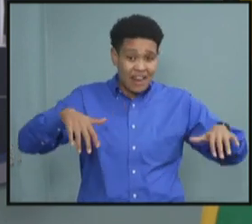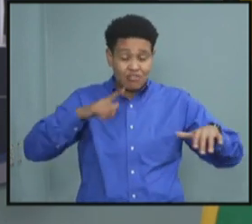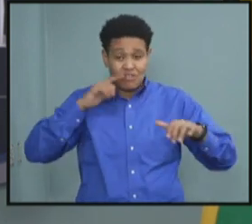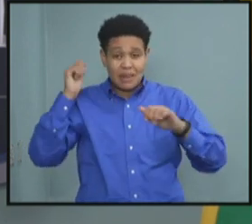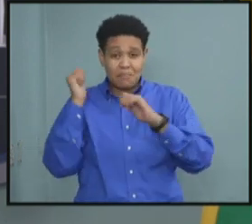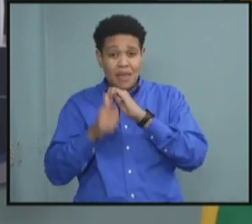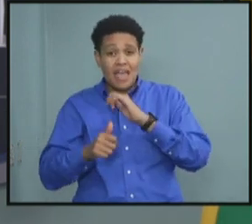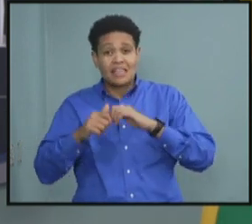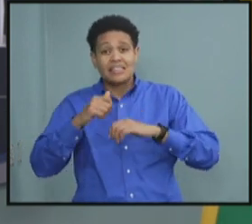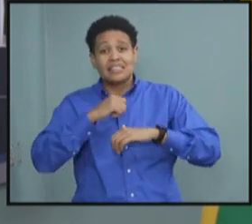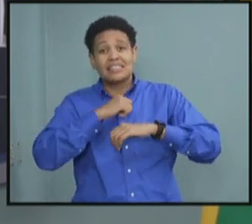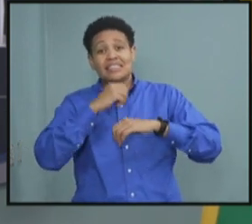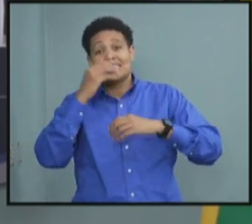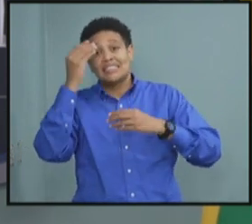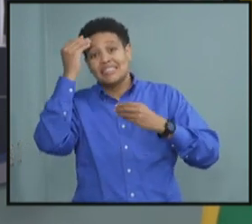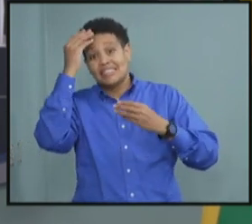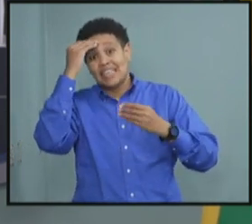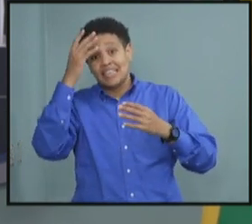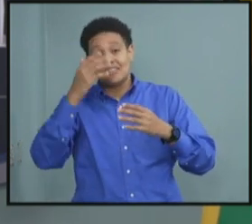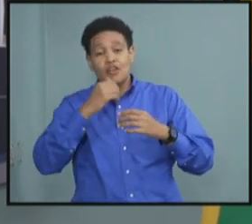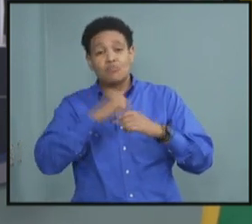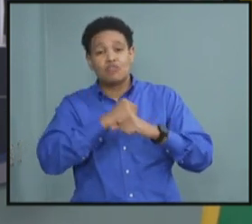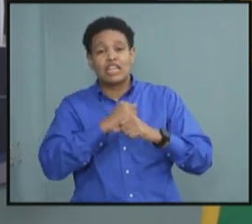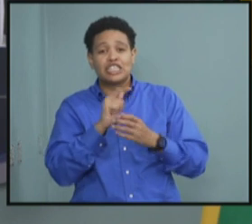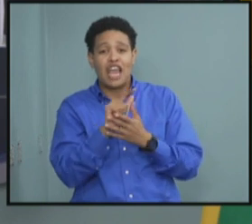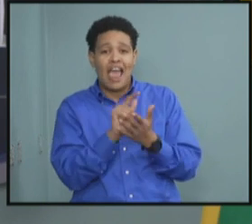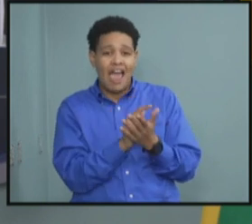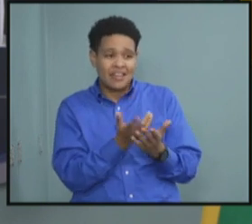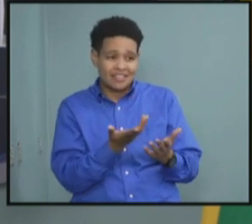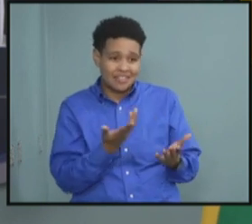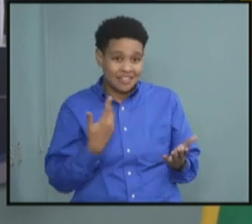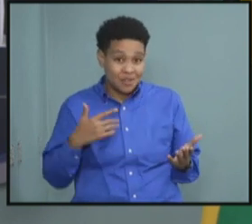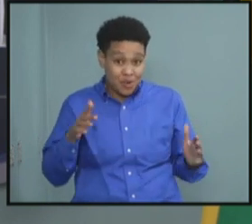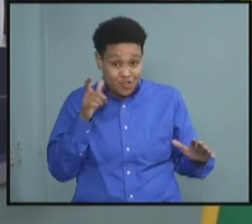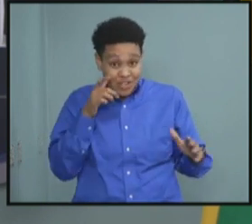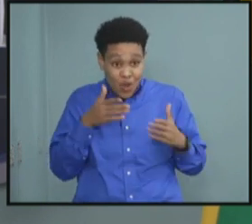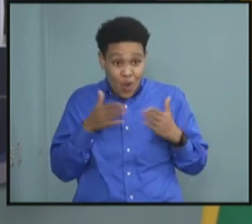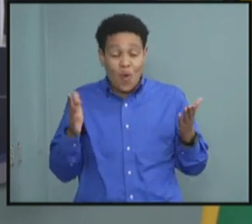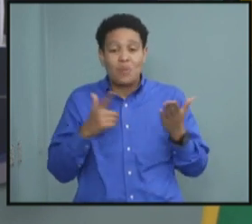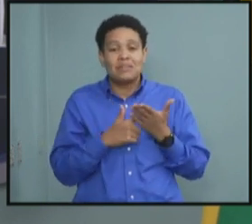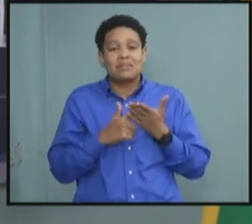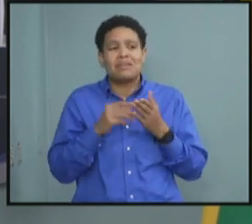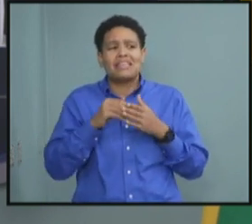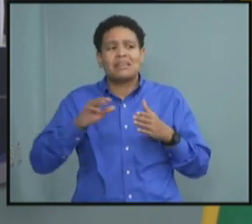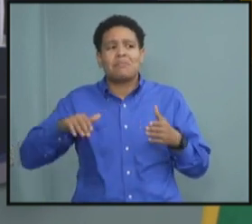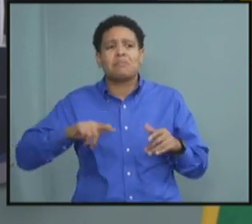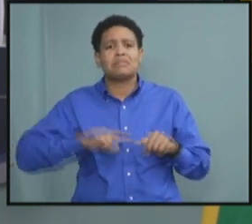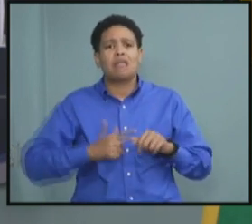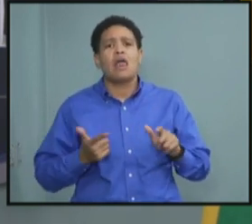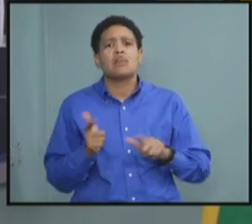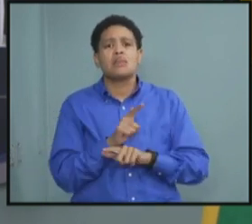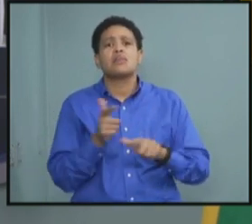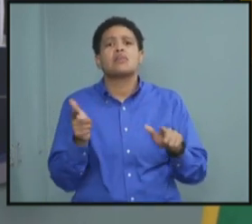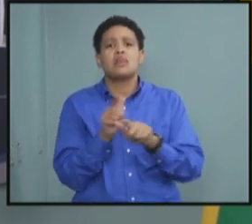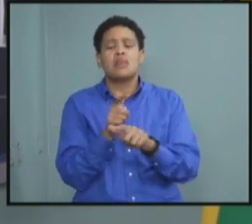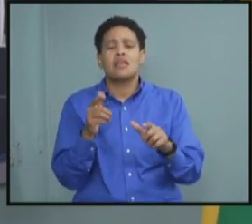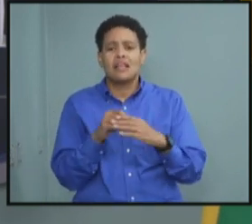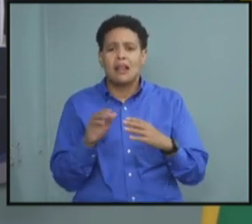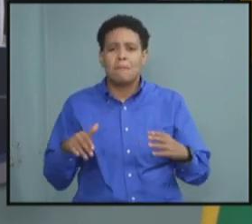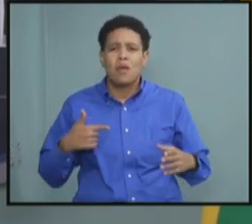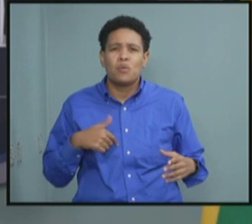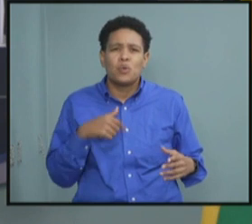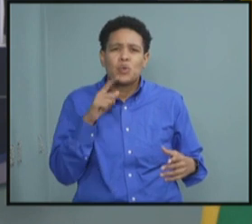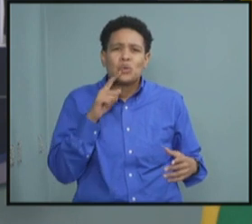the Data Protection Act, which we've just opened the debate in Parliament, we were very reluctant in using